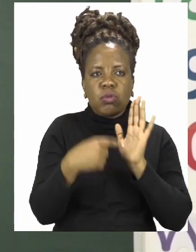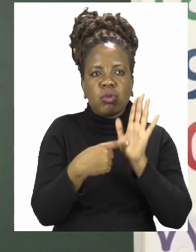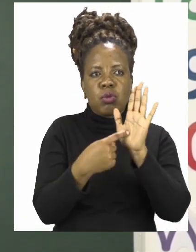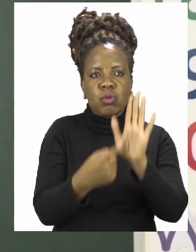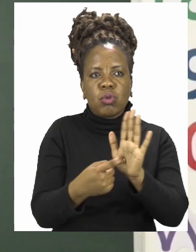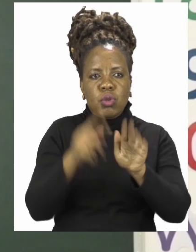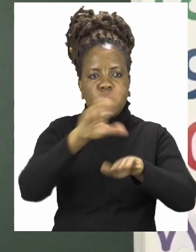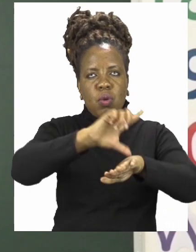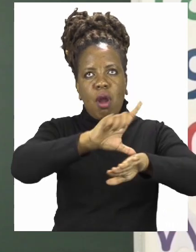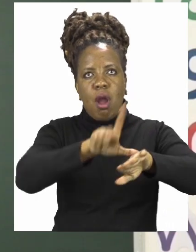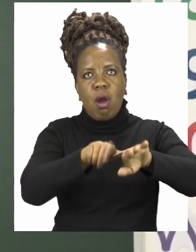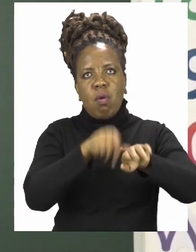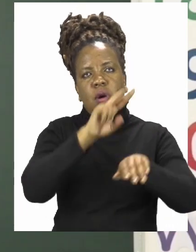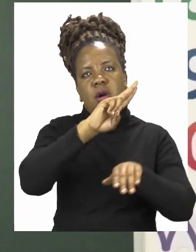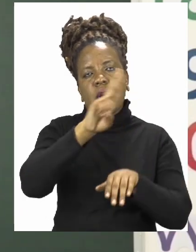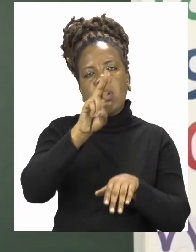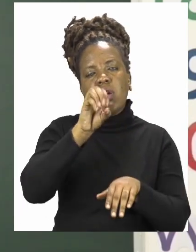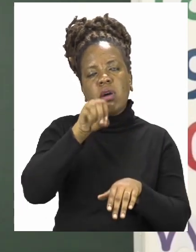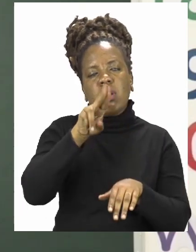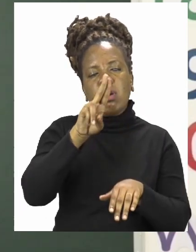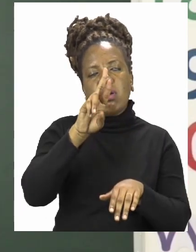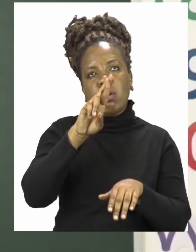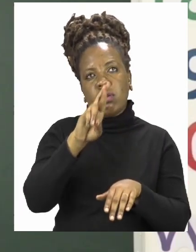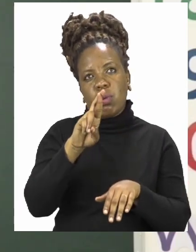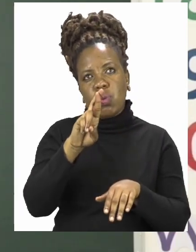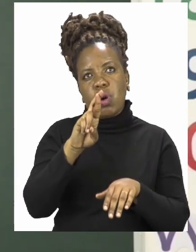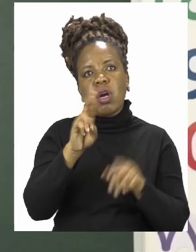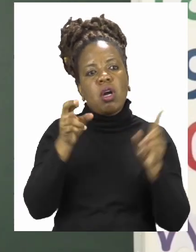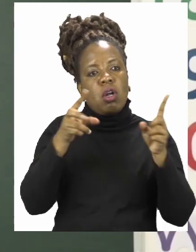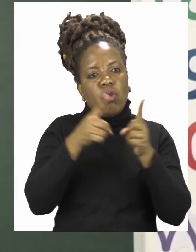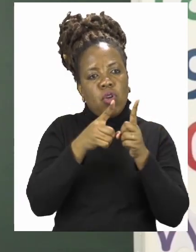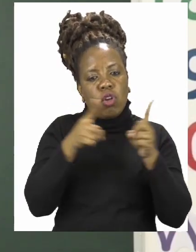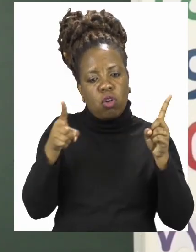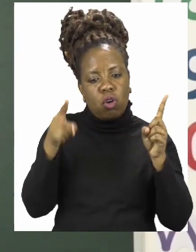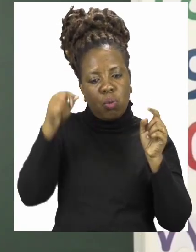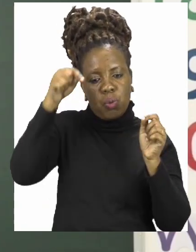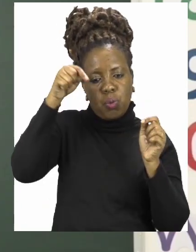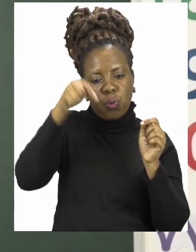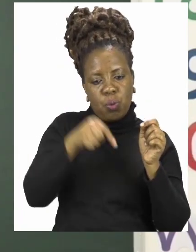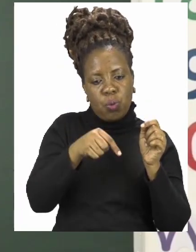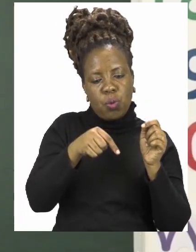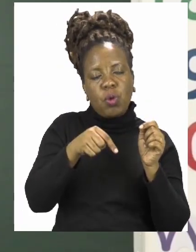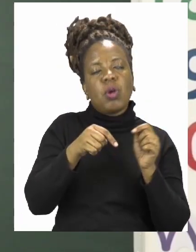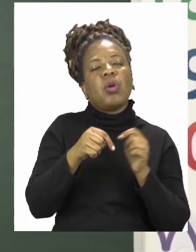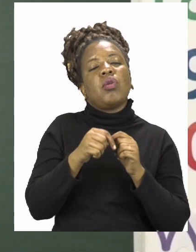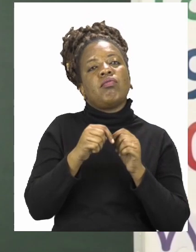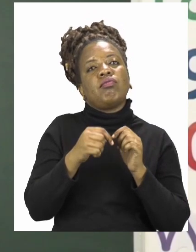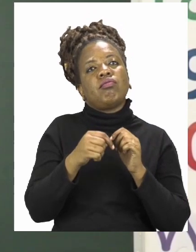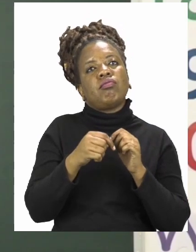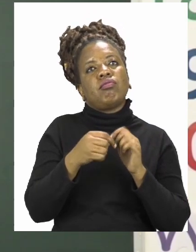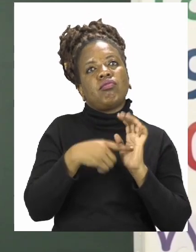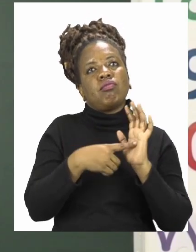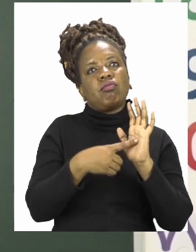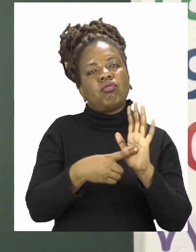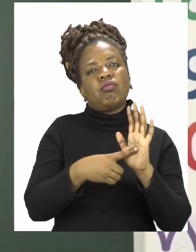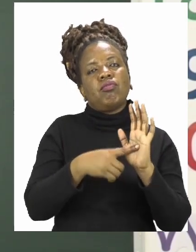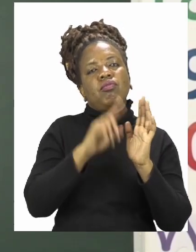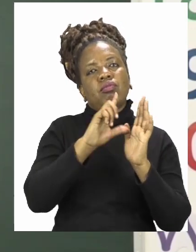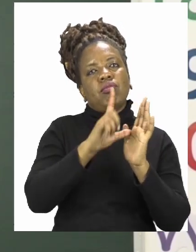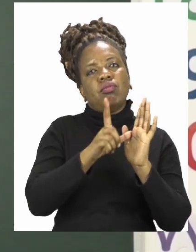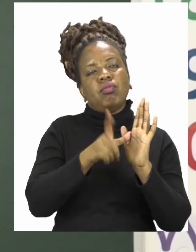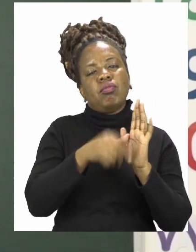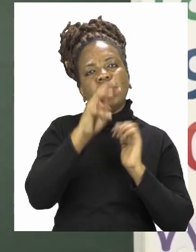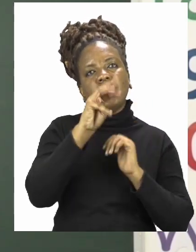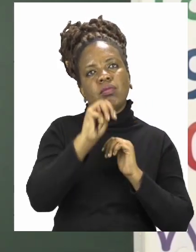6:30 would actually look like this, where both of the arrows are facing 6. So the first answer we